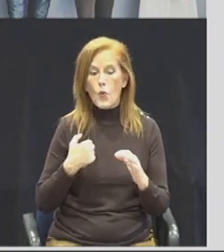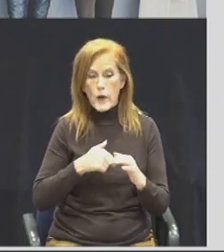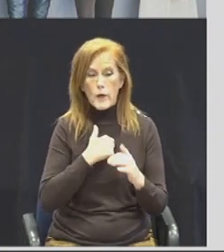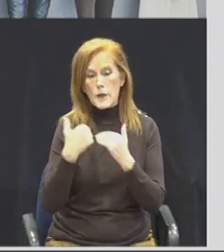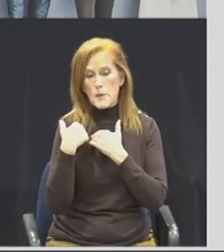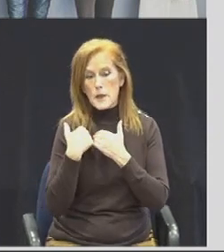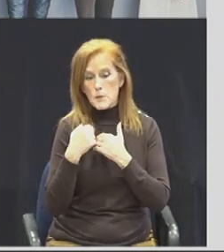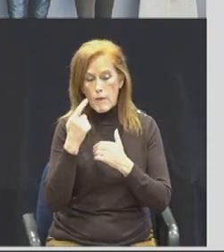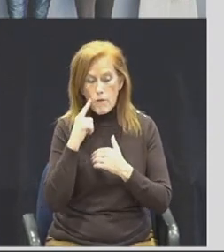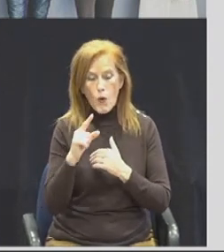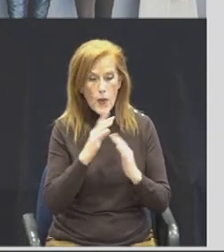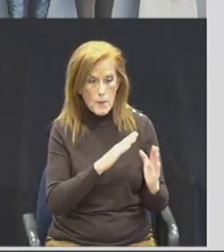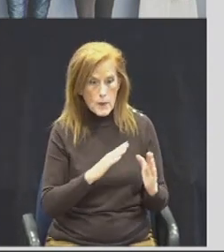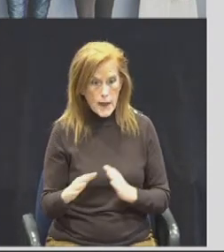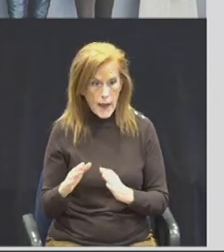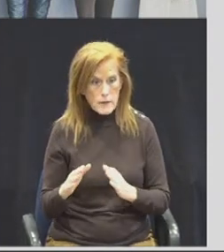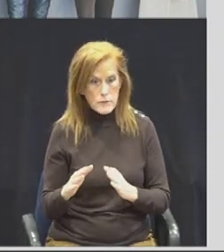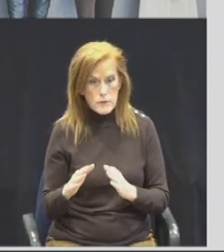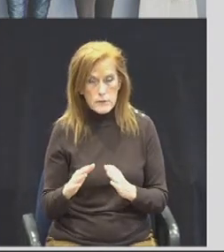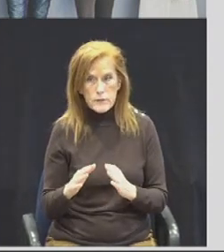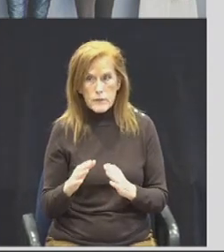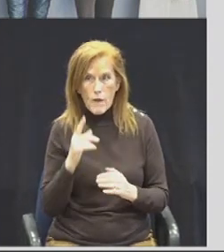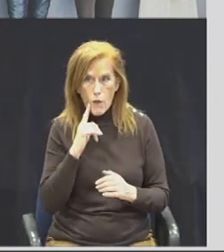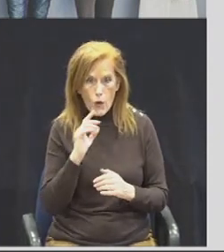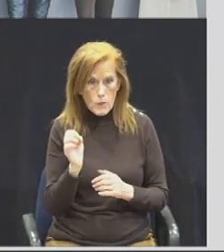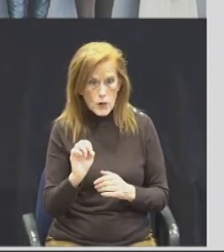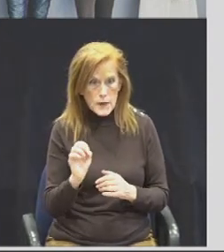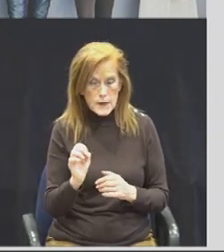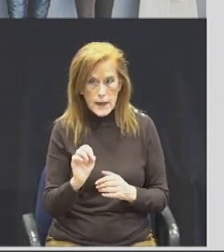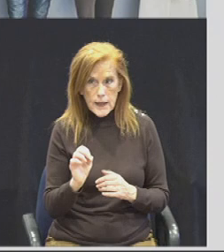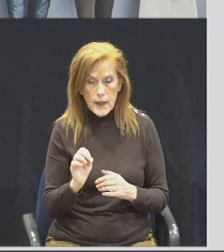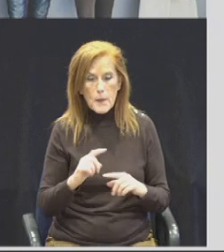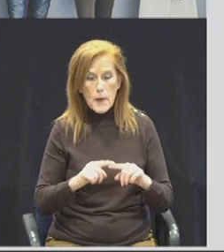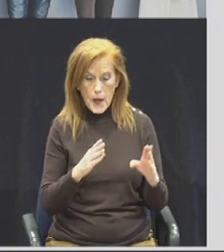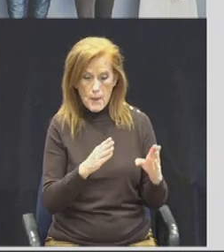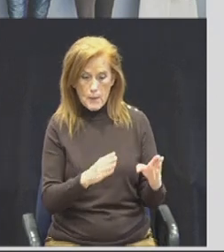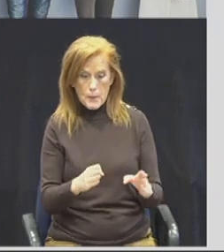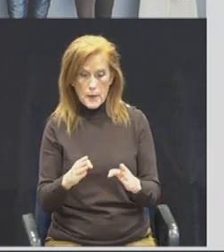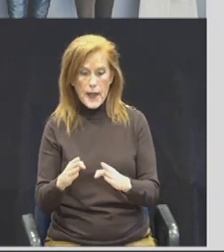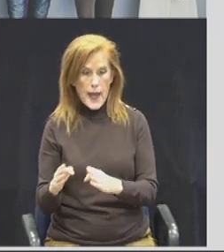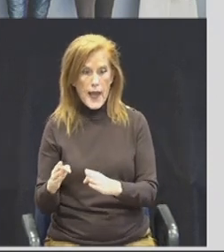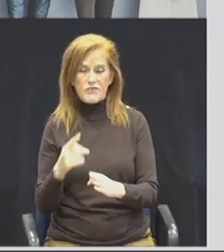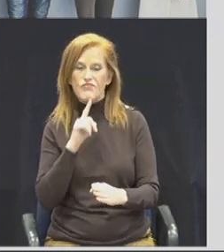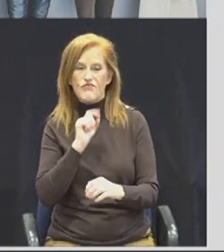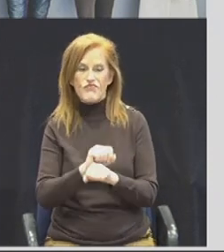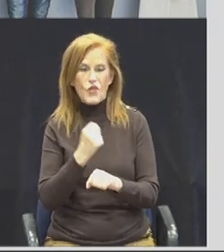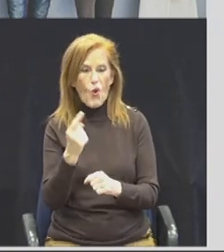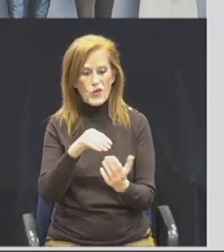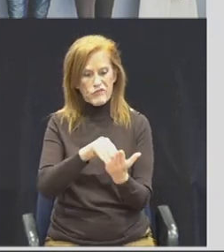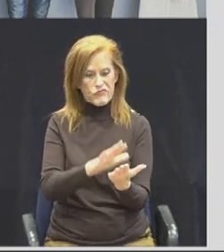emergency response plan at Douglas County Health Department. But a plan is just something that's on paper, right?